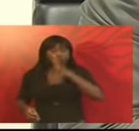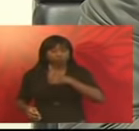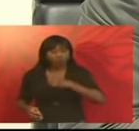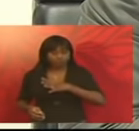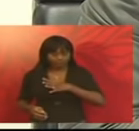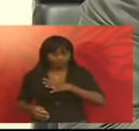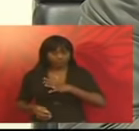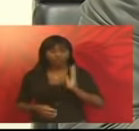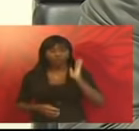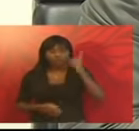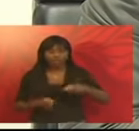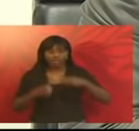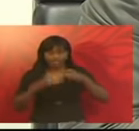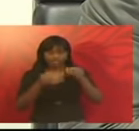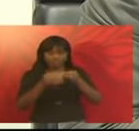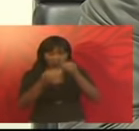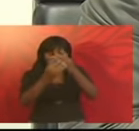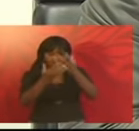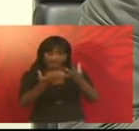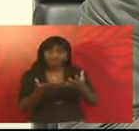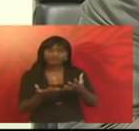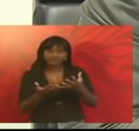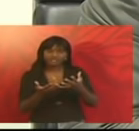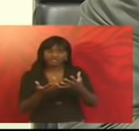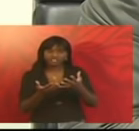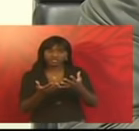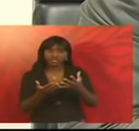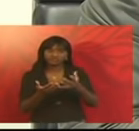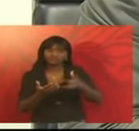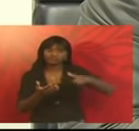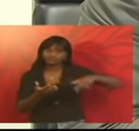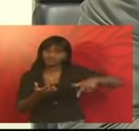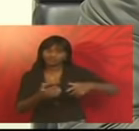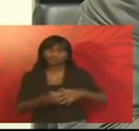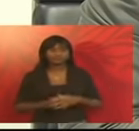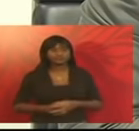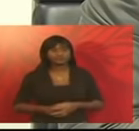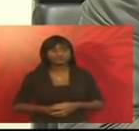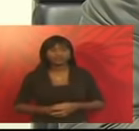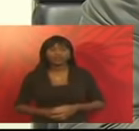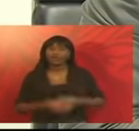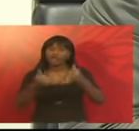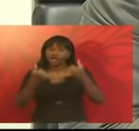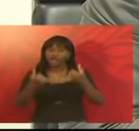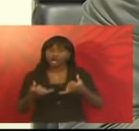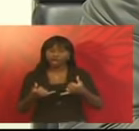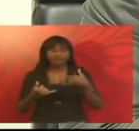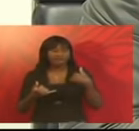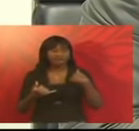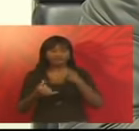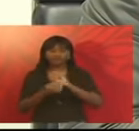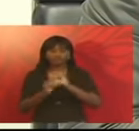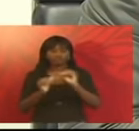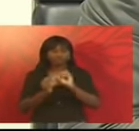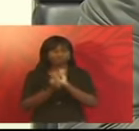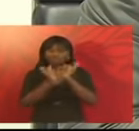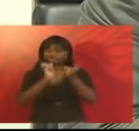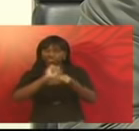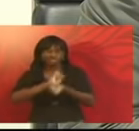on that will be released by the appropriate directorate. At this point, there isn't any additional change